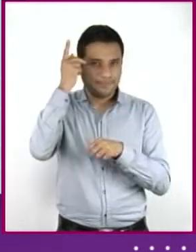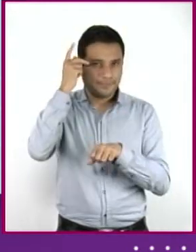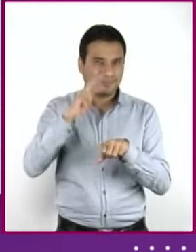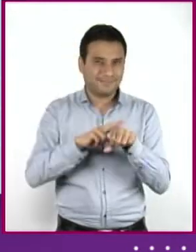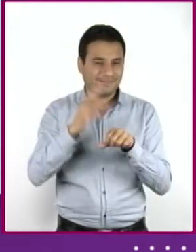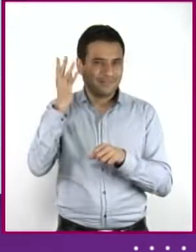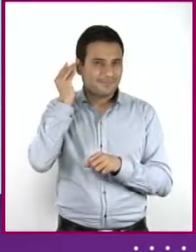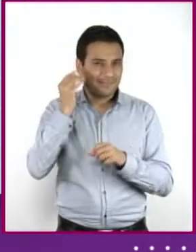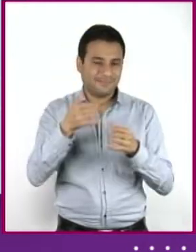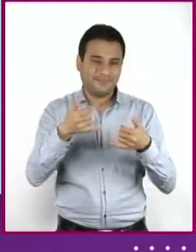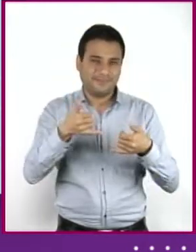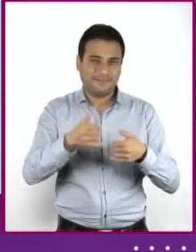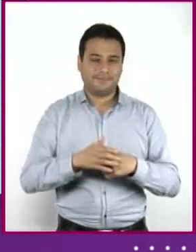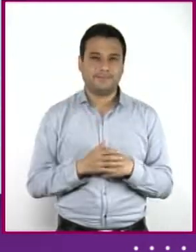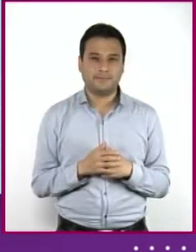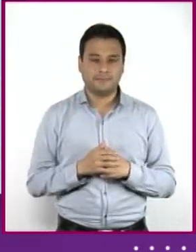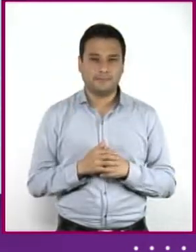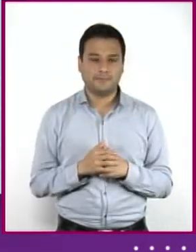Radio Rebelde.